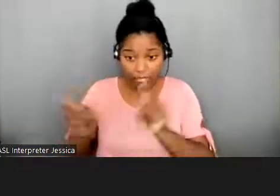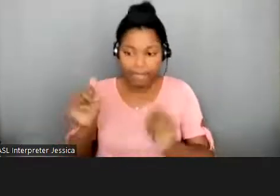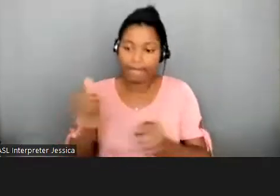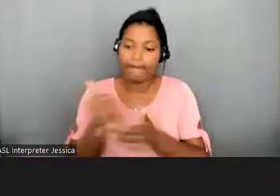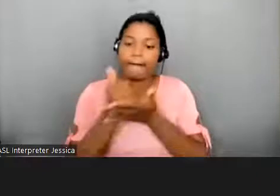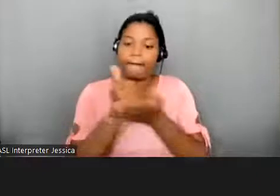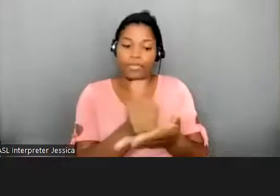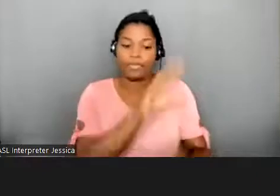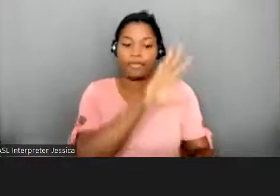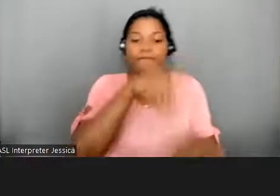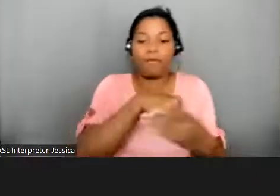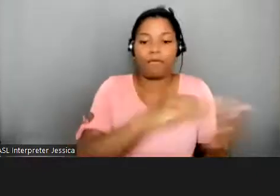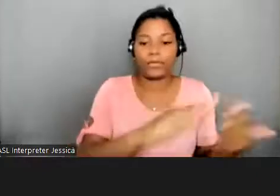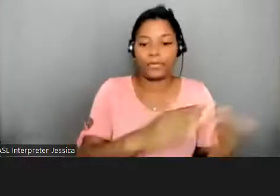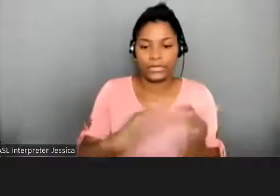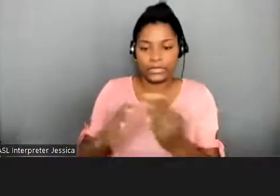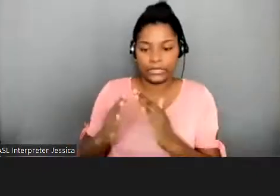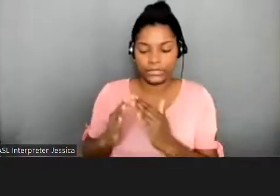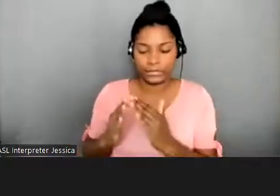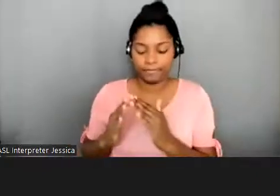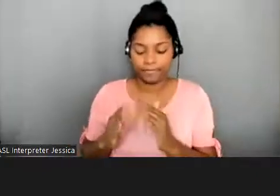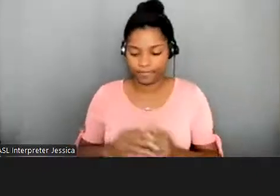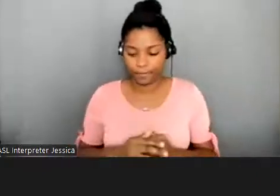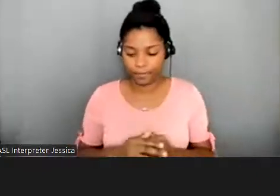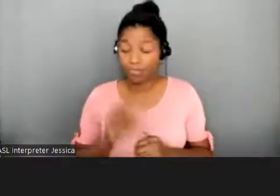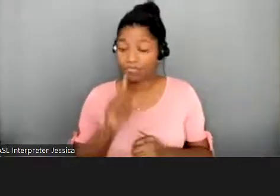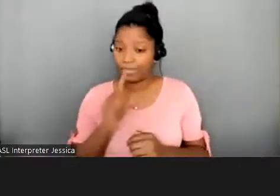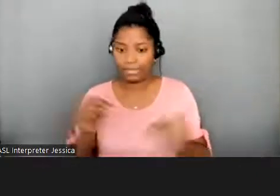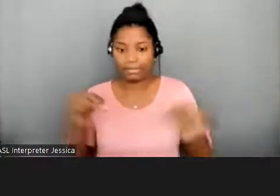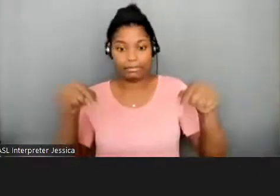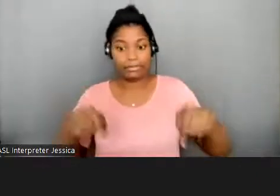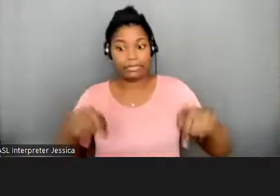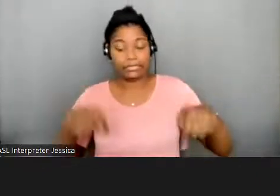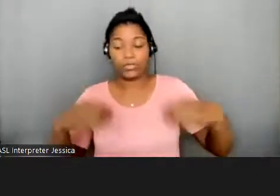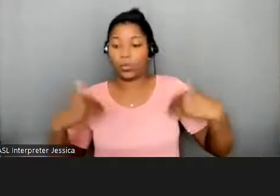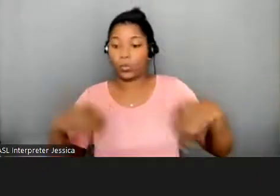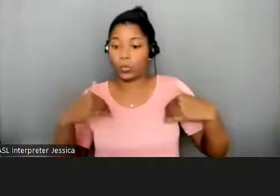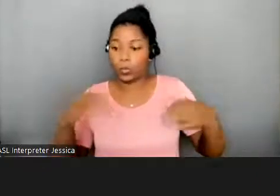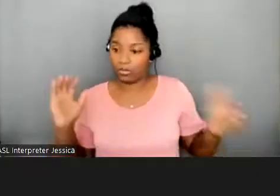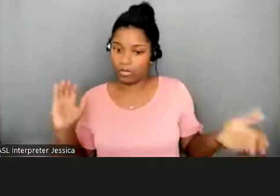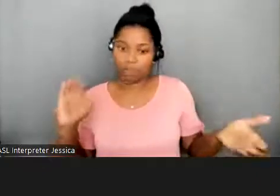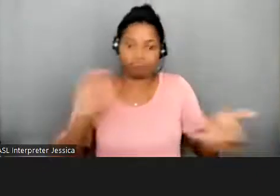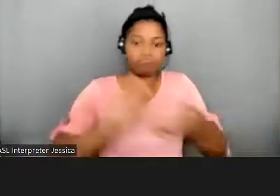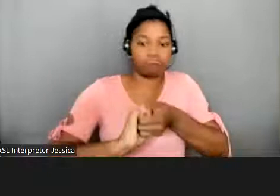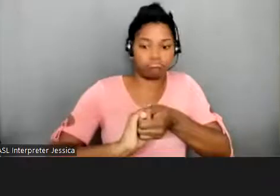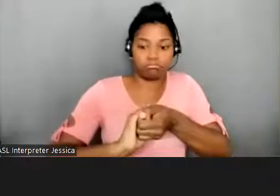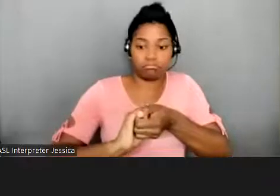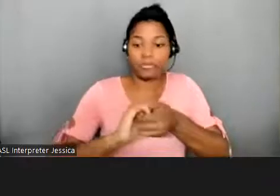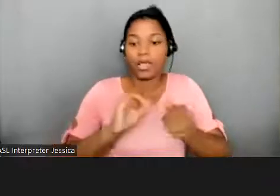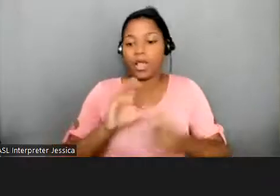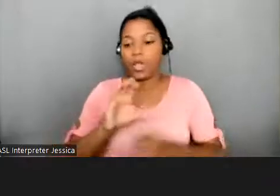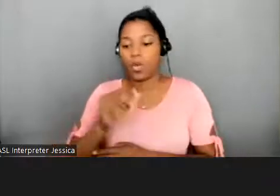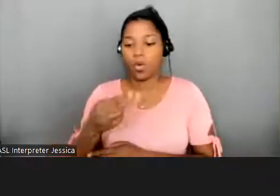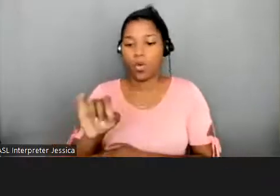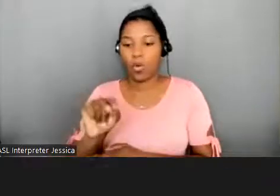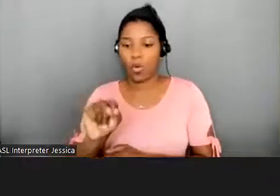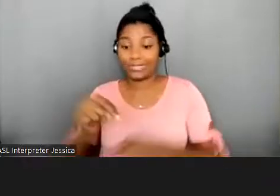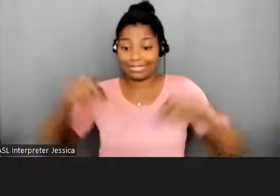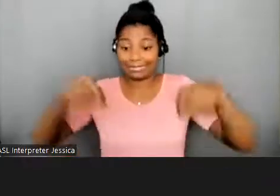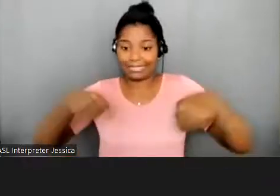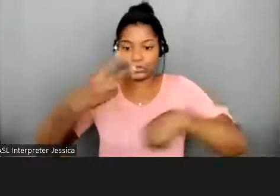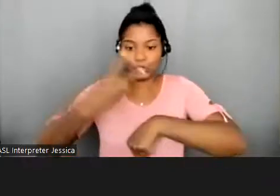communities. That's why ENGAGED and Commit to Connect join forces to co-host this two-day